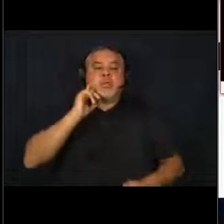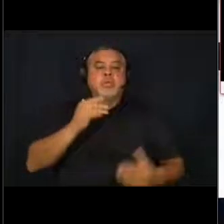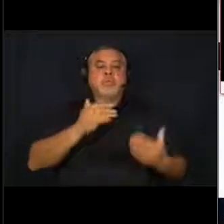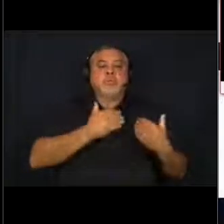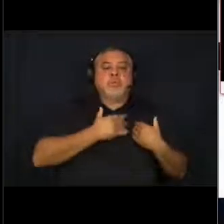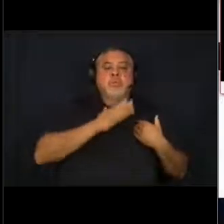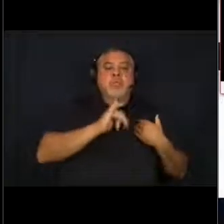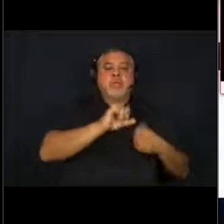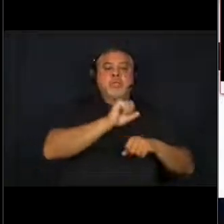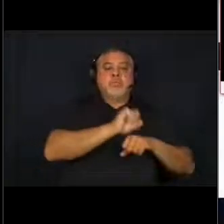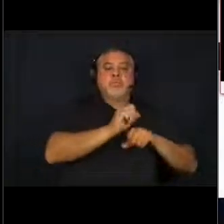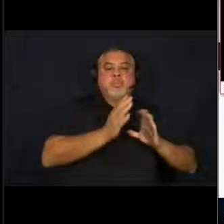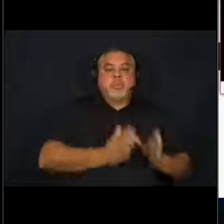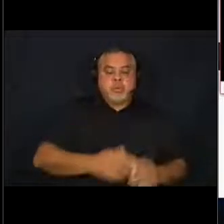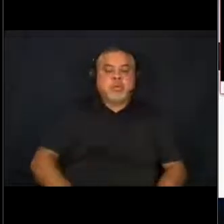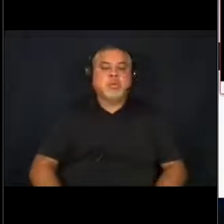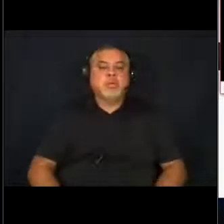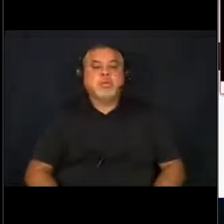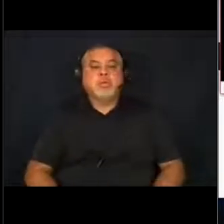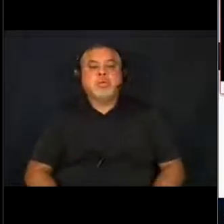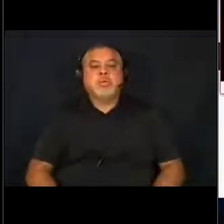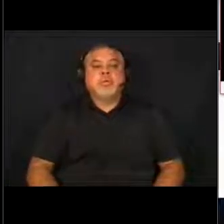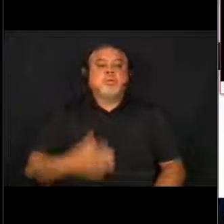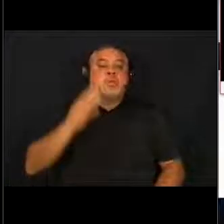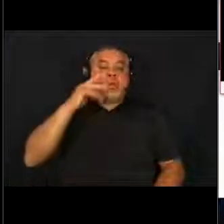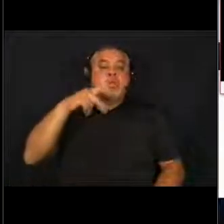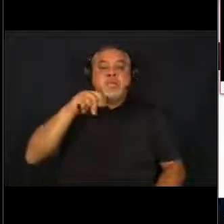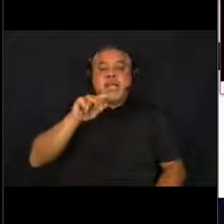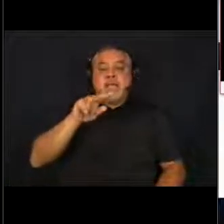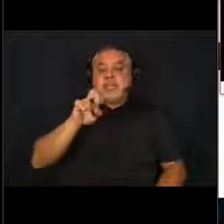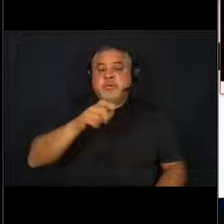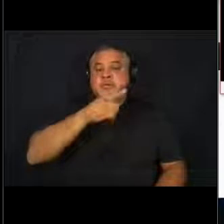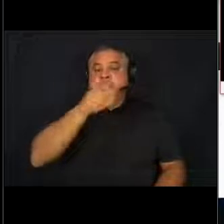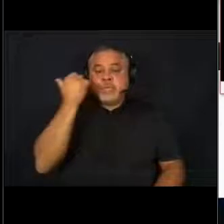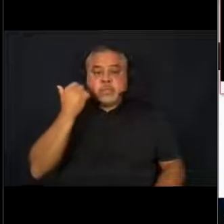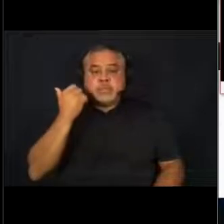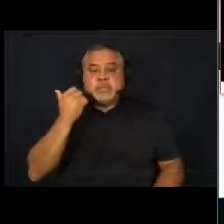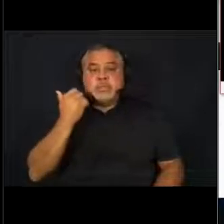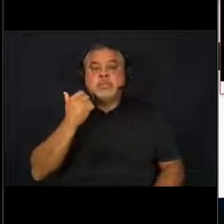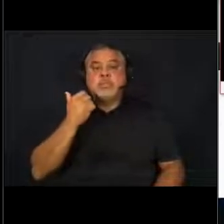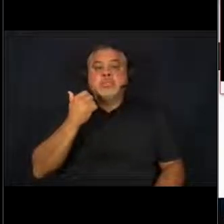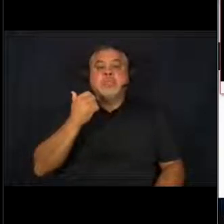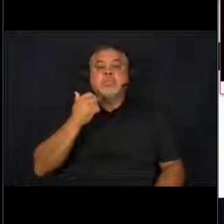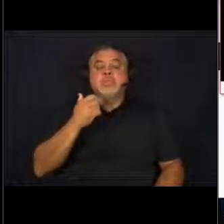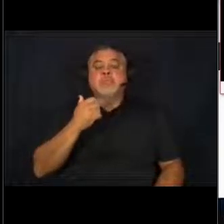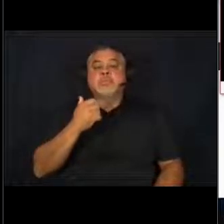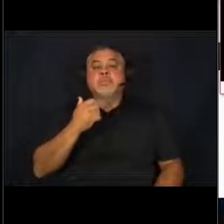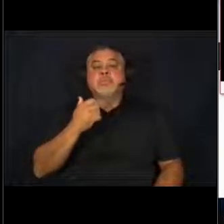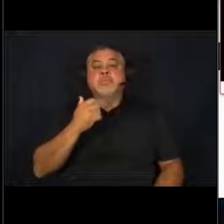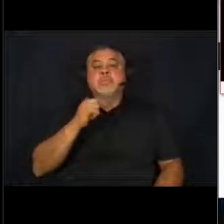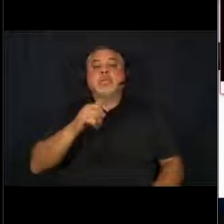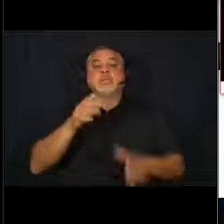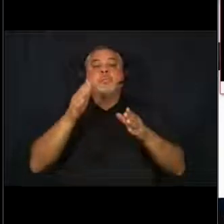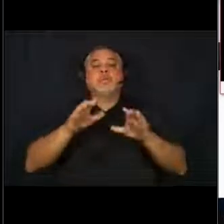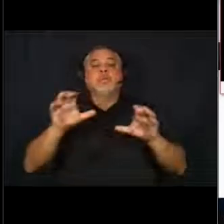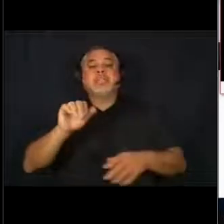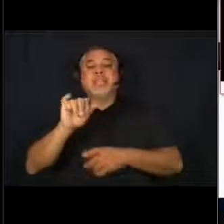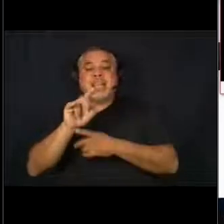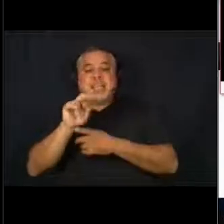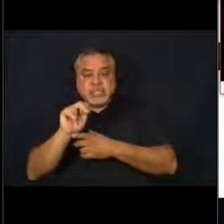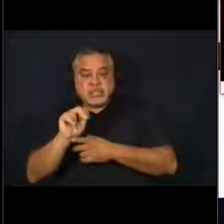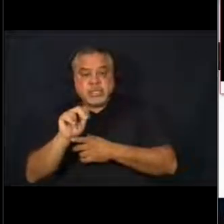employee. So we know it's passive because the person doing the action, in this